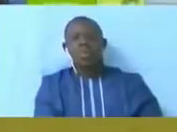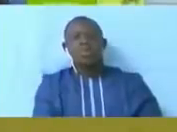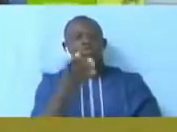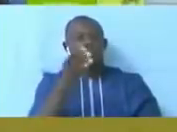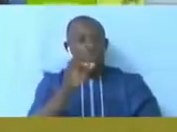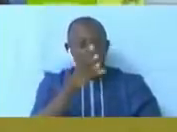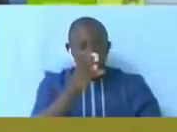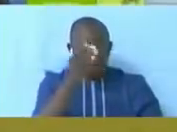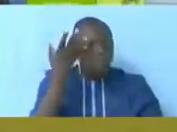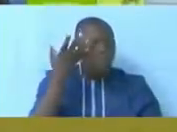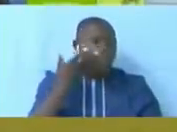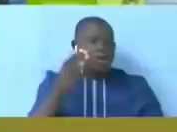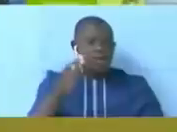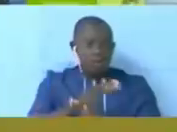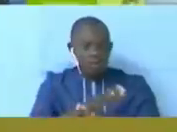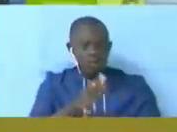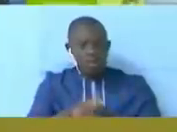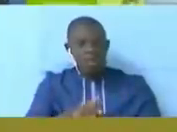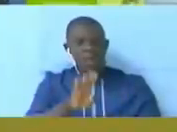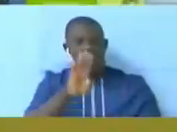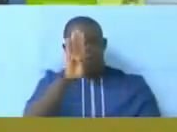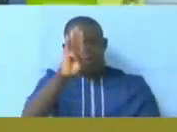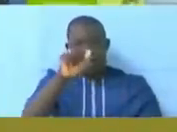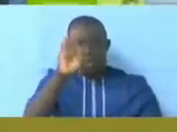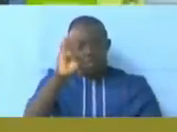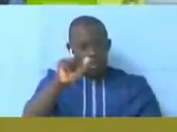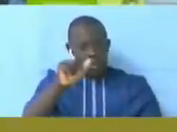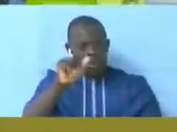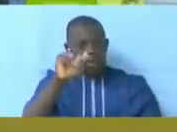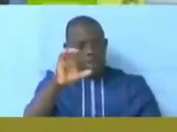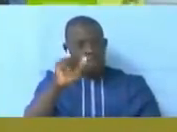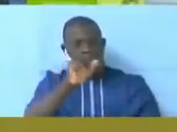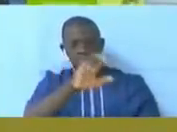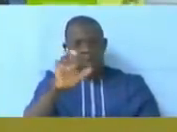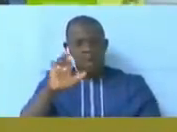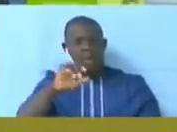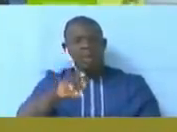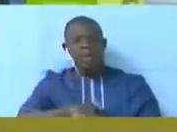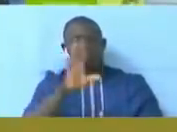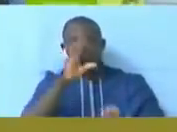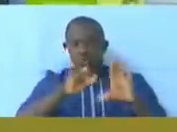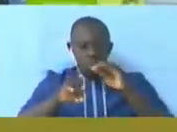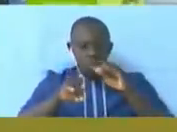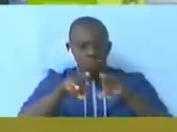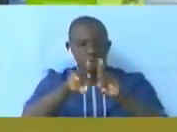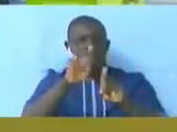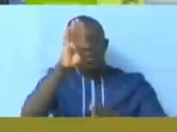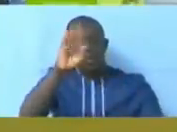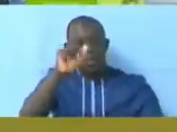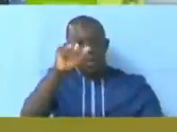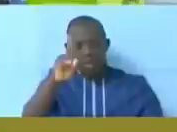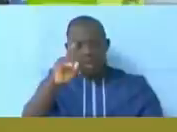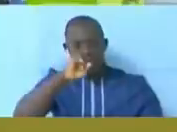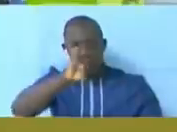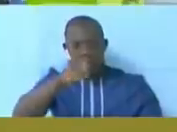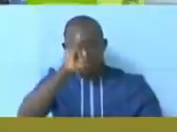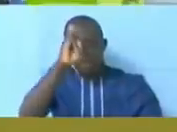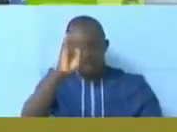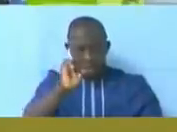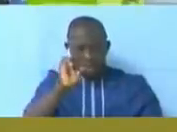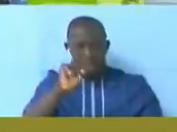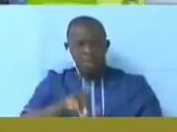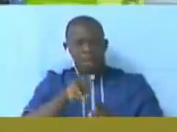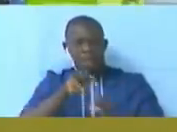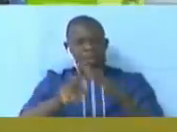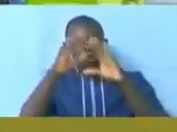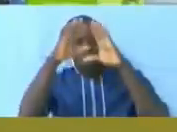Babakar was talking to Baji in his office, he said, you know, in the army headquarters, if you know the building, he said the upstairs apartment,